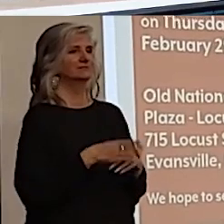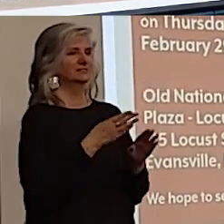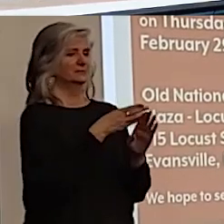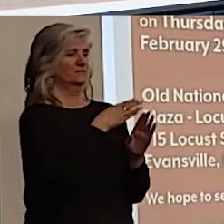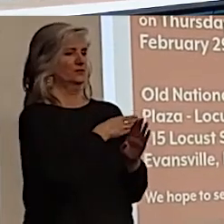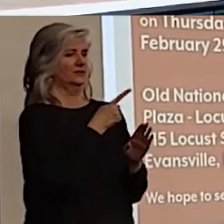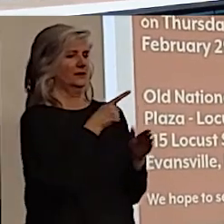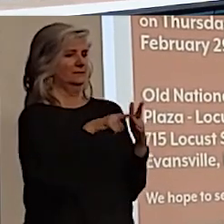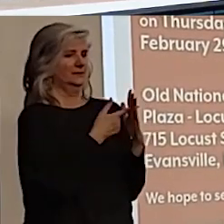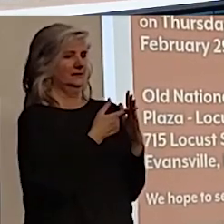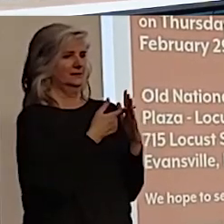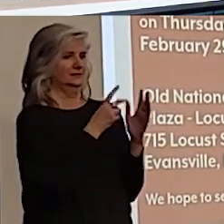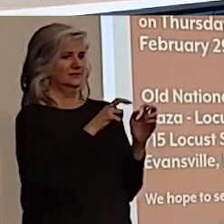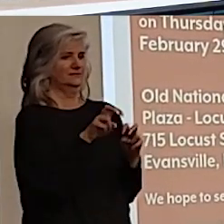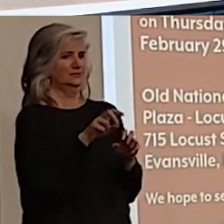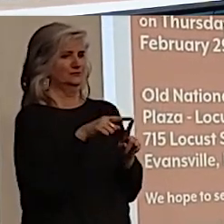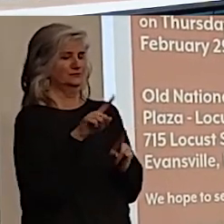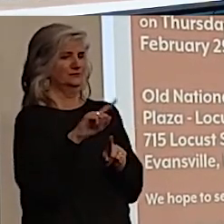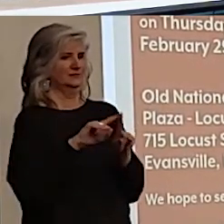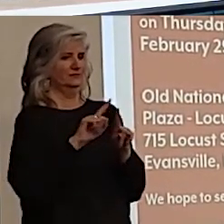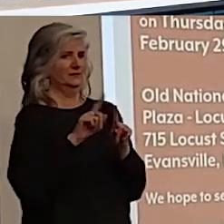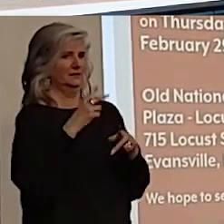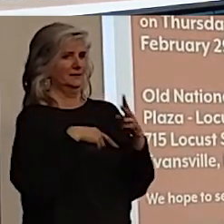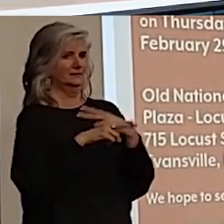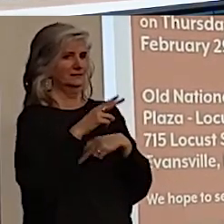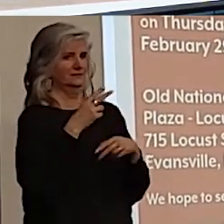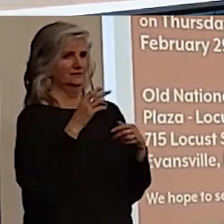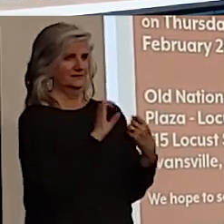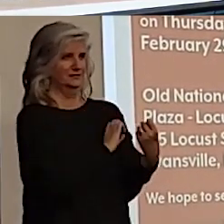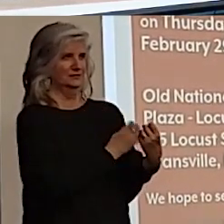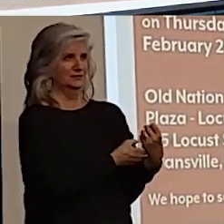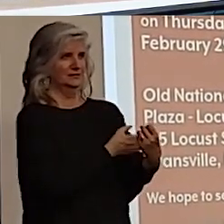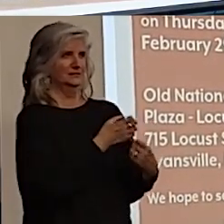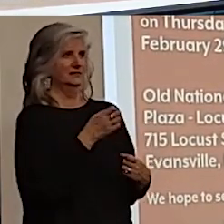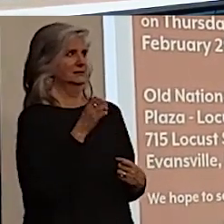they began this transition to different types of energy sources.